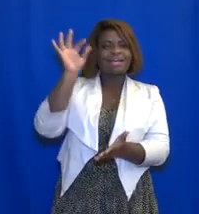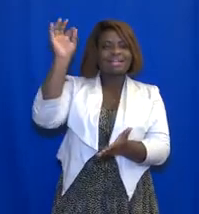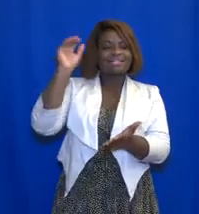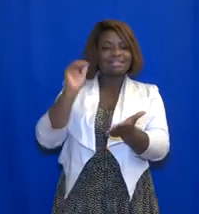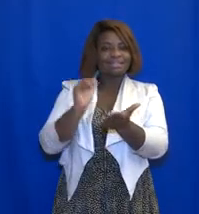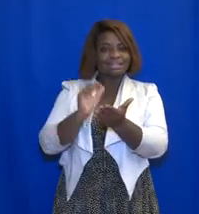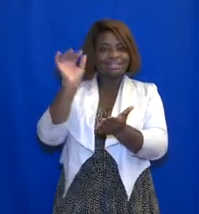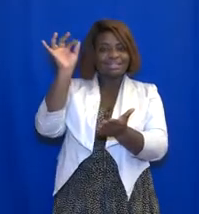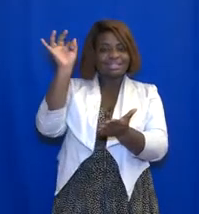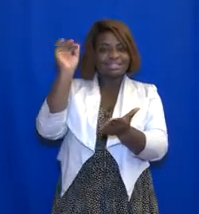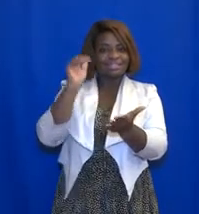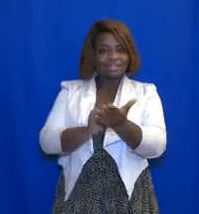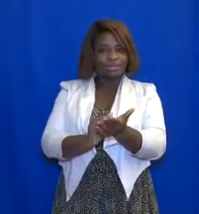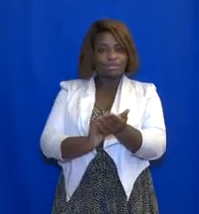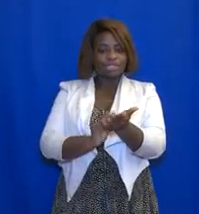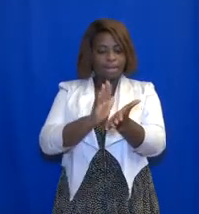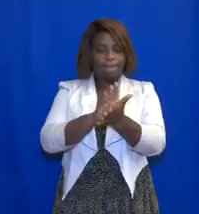90,000 rolls of tissue paper,